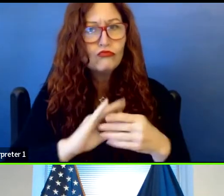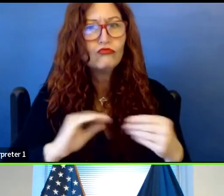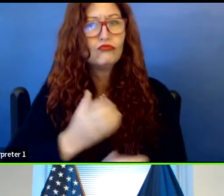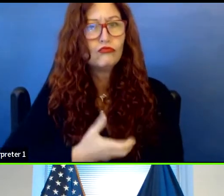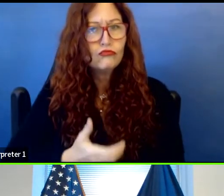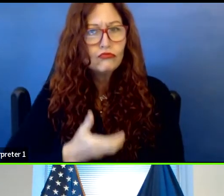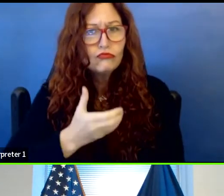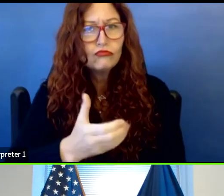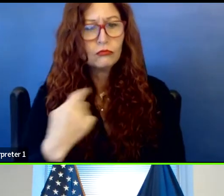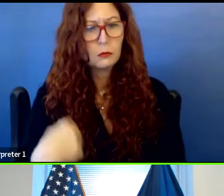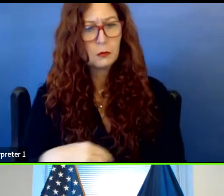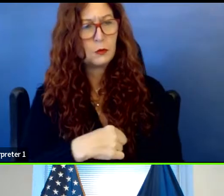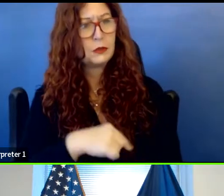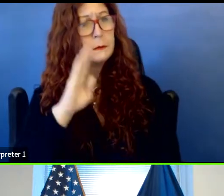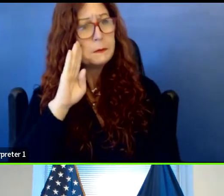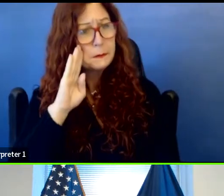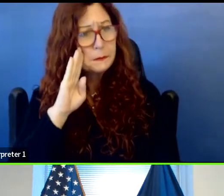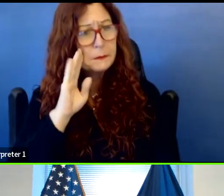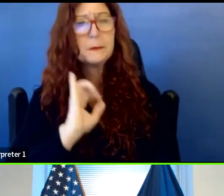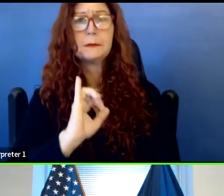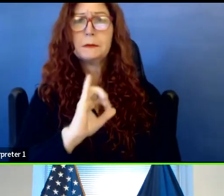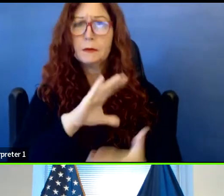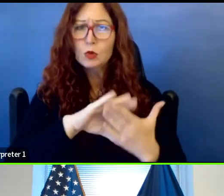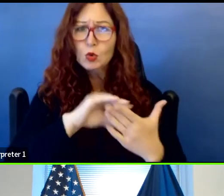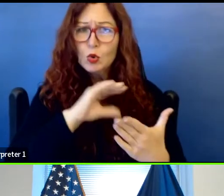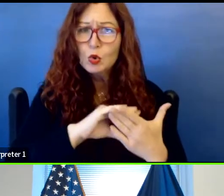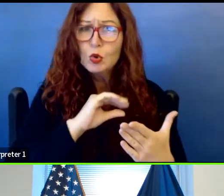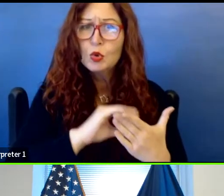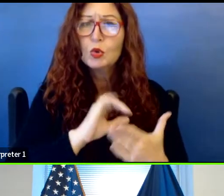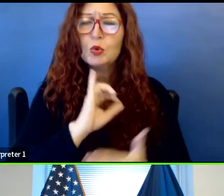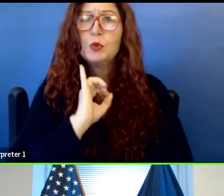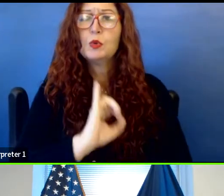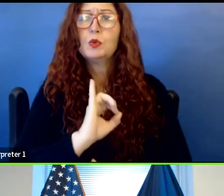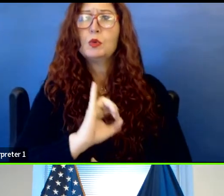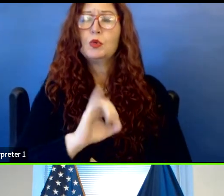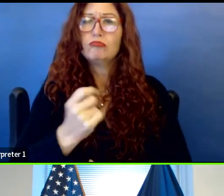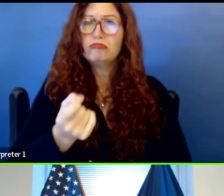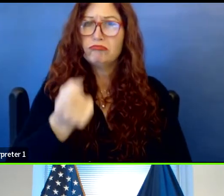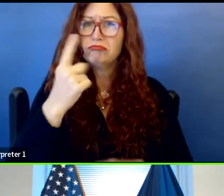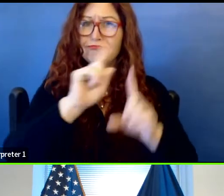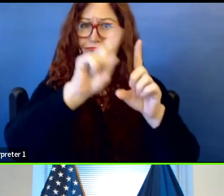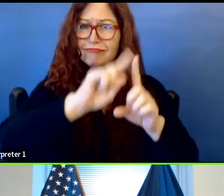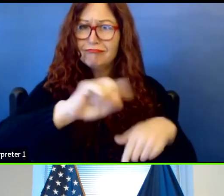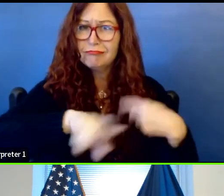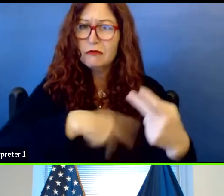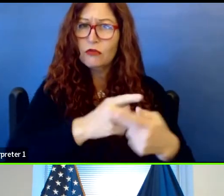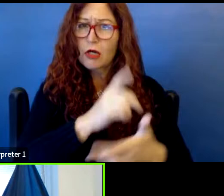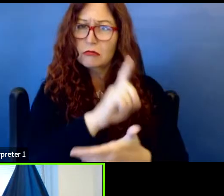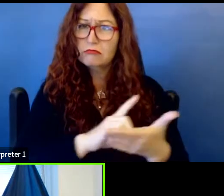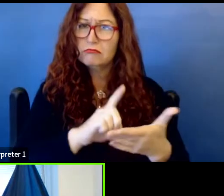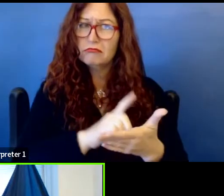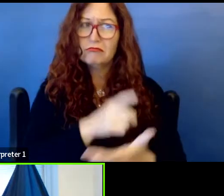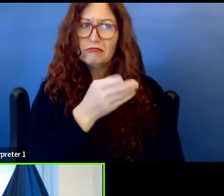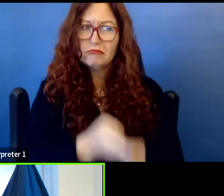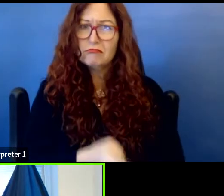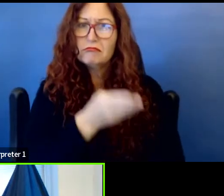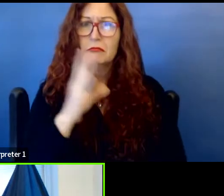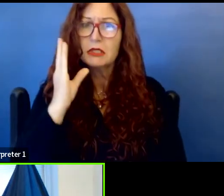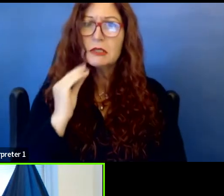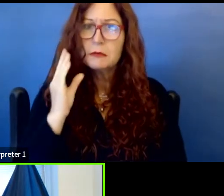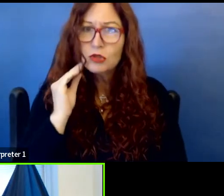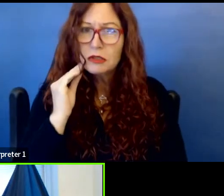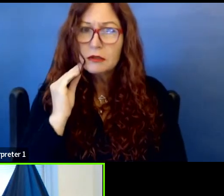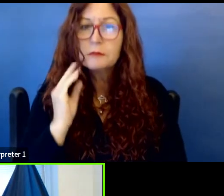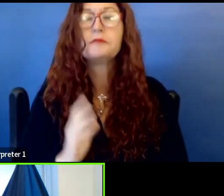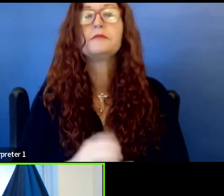national origin discrimination ethnic ethnic discrimination in the construction industry like my colleagues i am